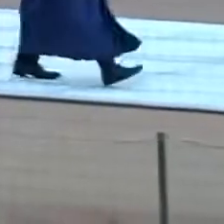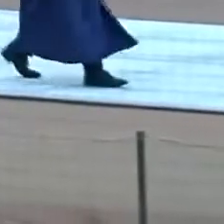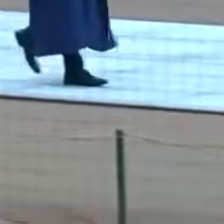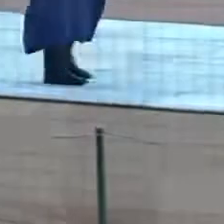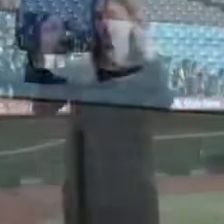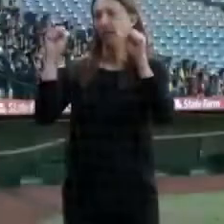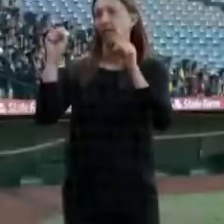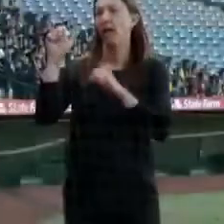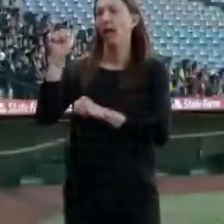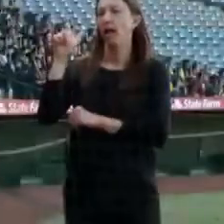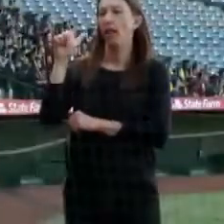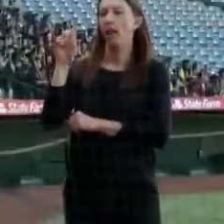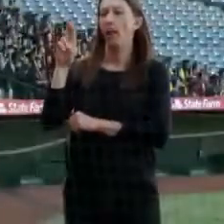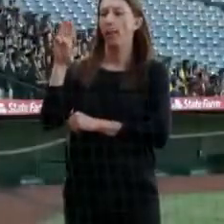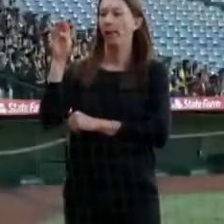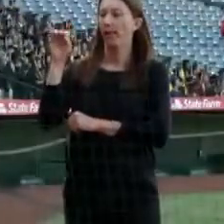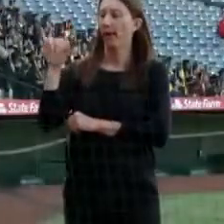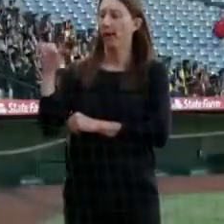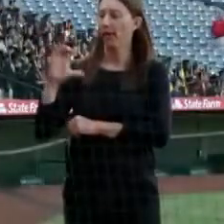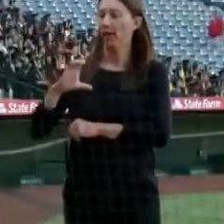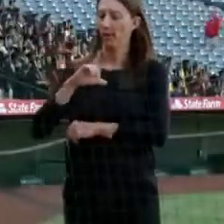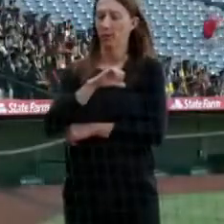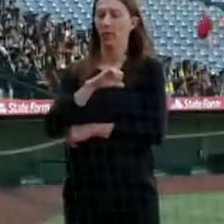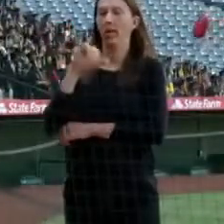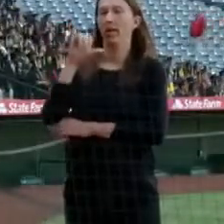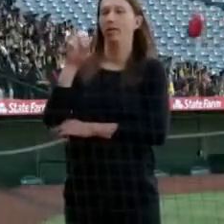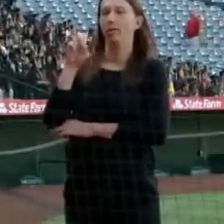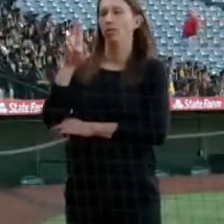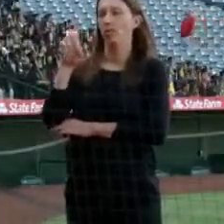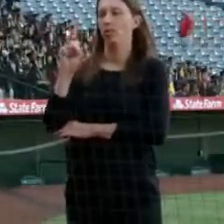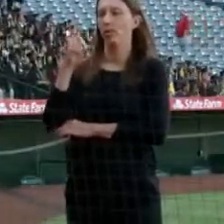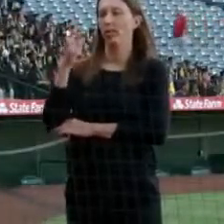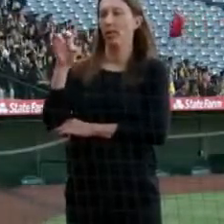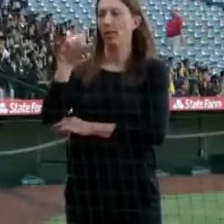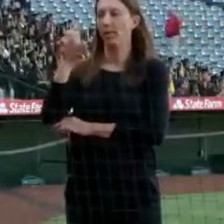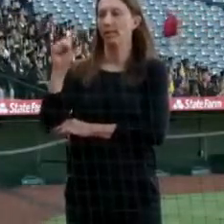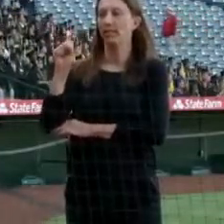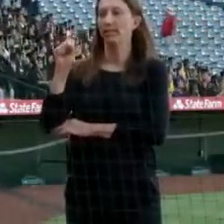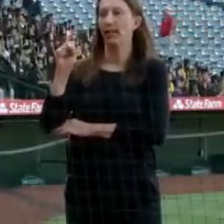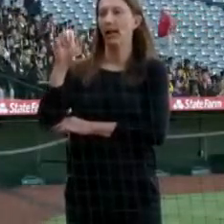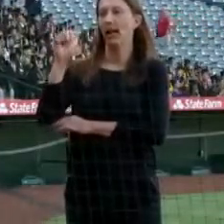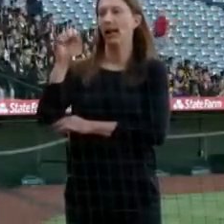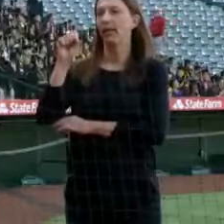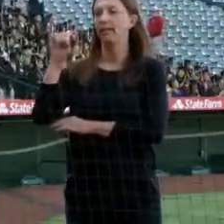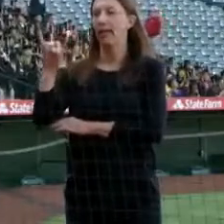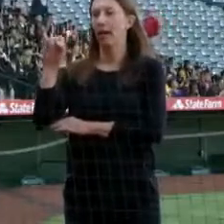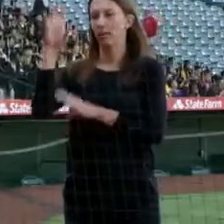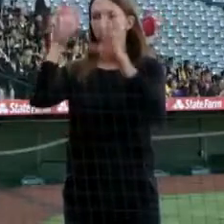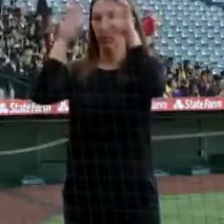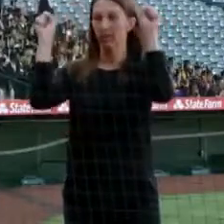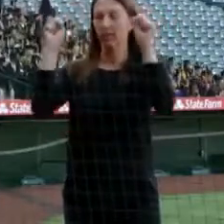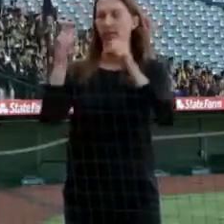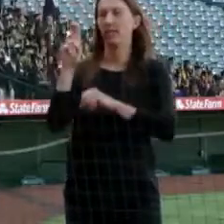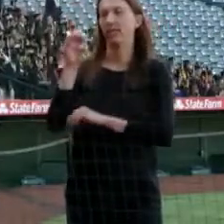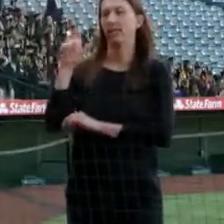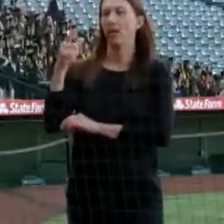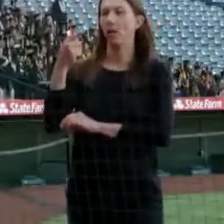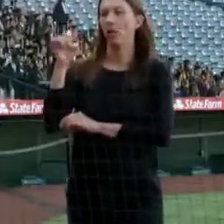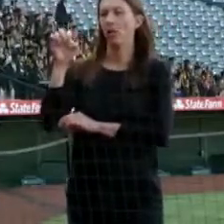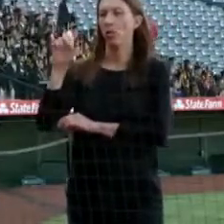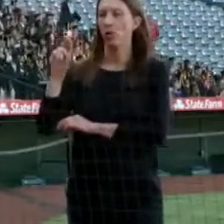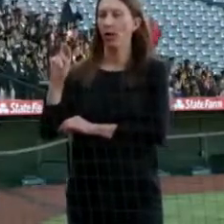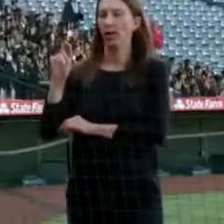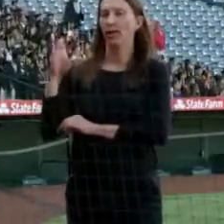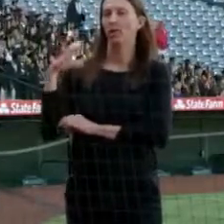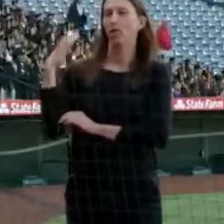Alumni Council. Jesus Gonzalez, President of Associated Students. Neil Hultgren, Chair,